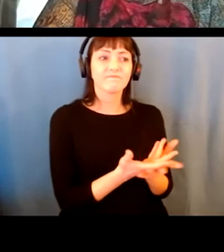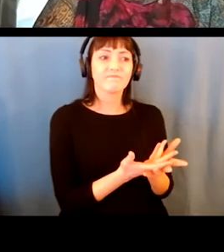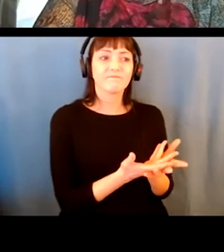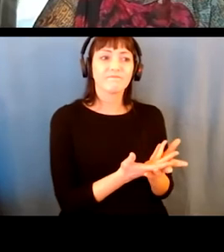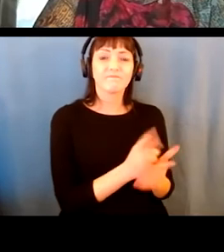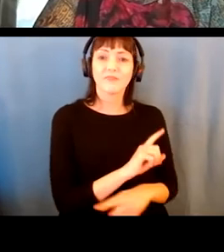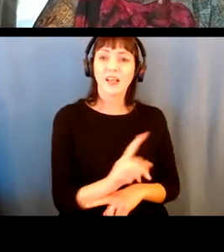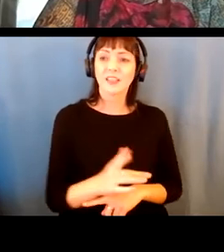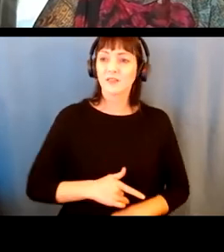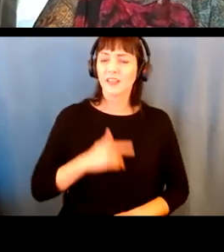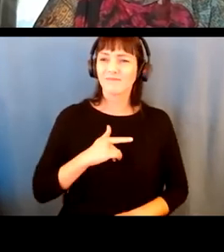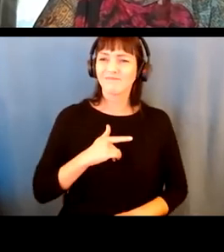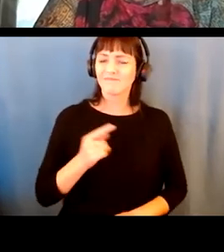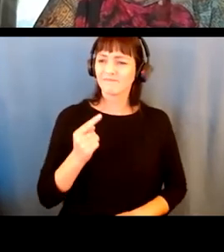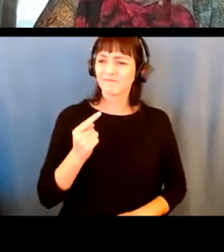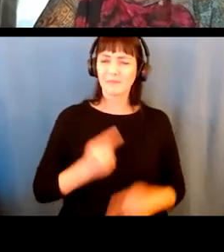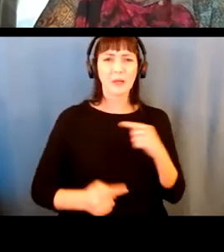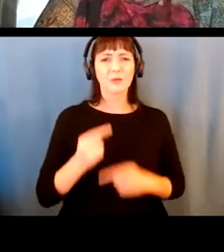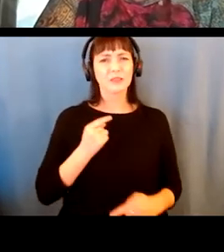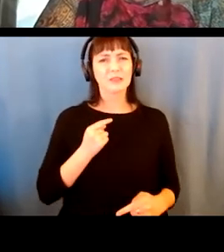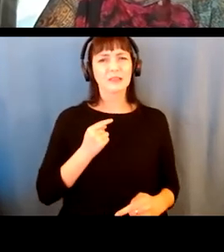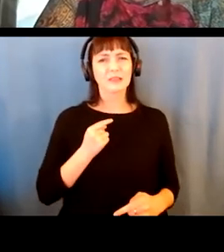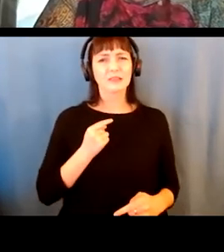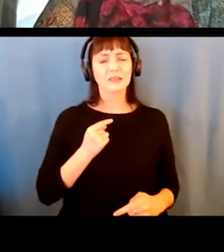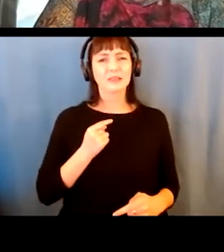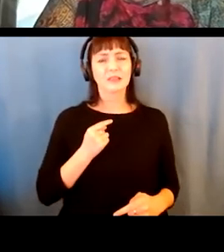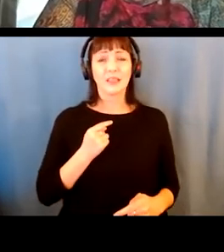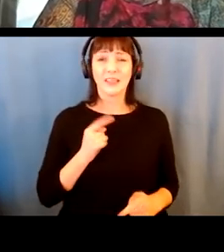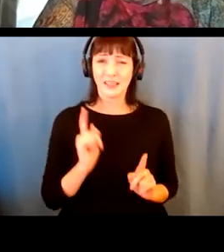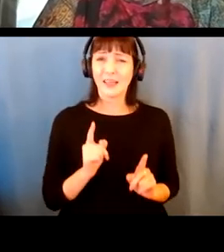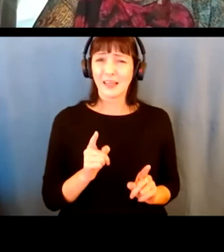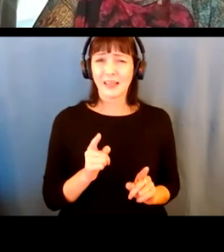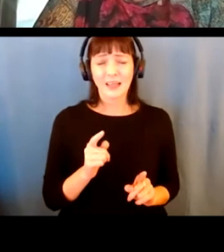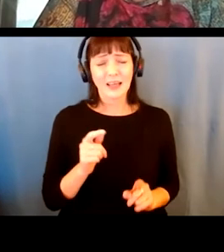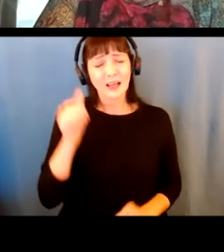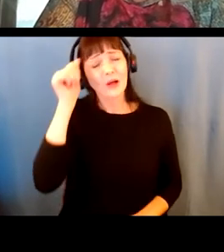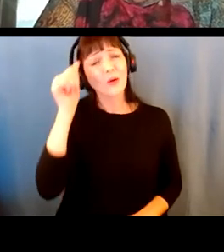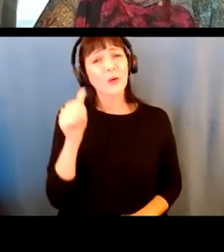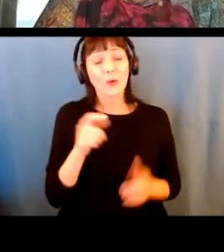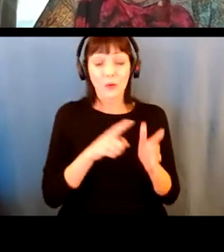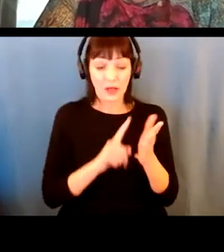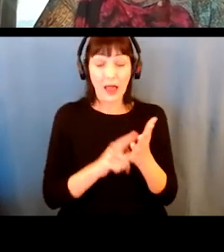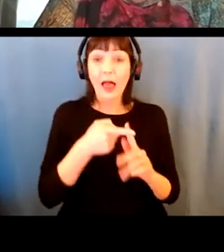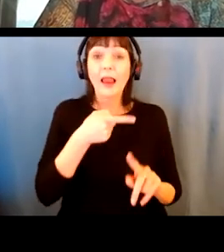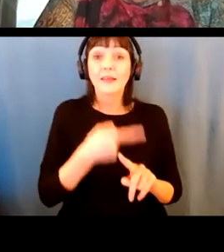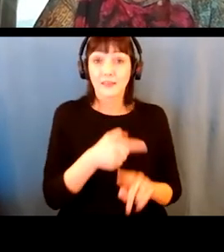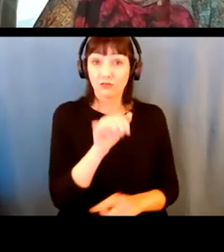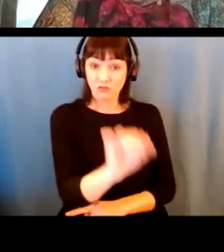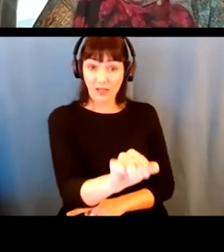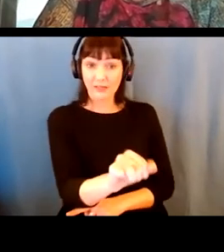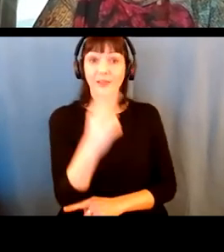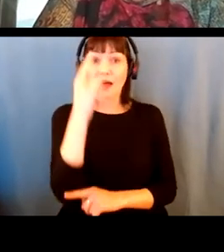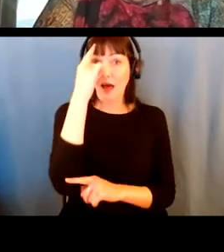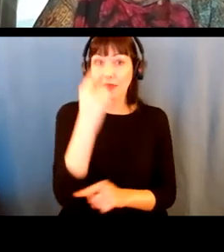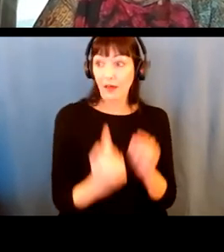step backwards, and I'm always conscious that that's in my mind. And I think Alex's point is absolutely true. I think there